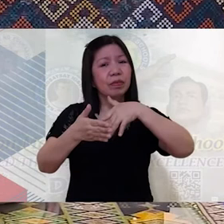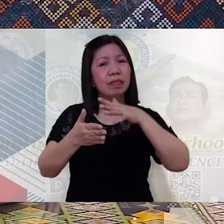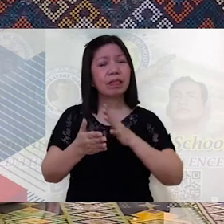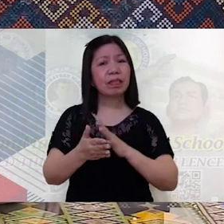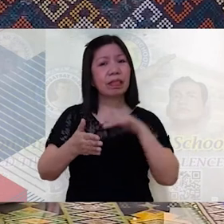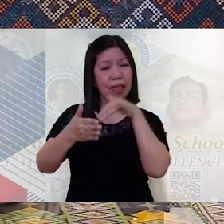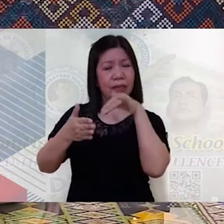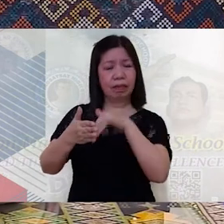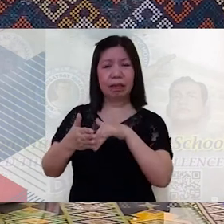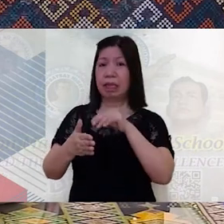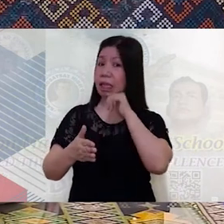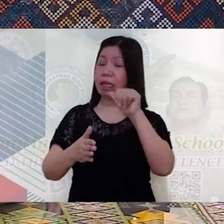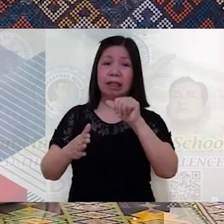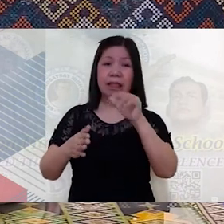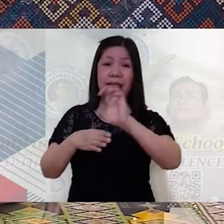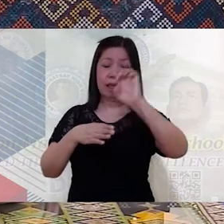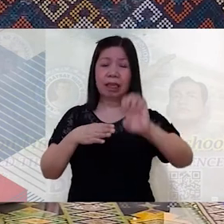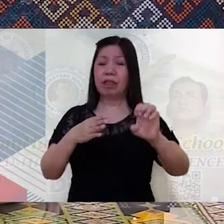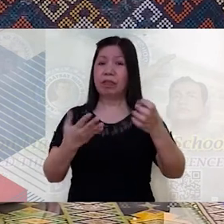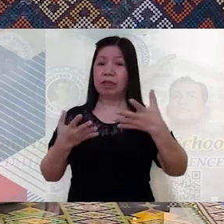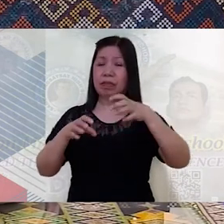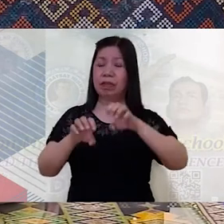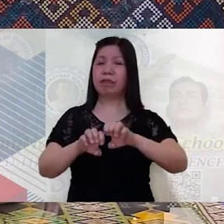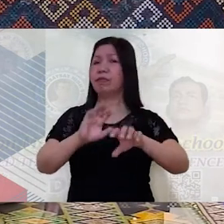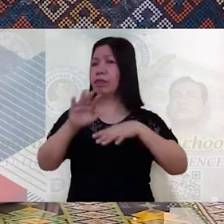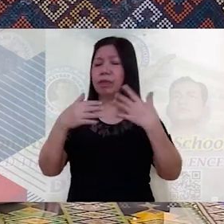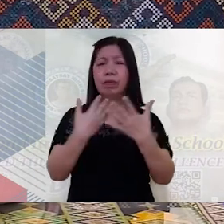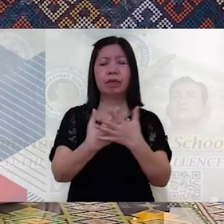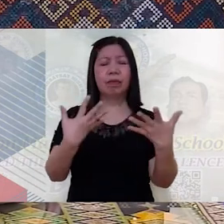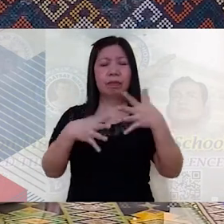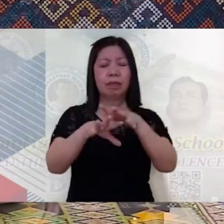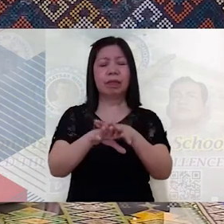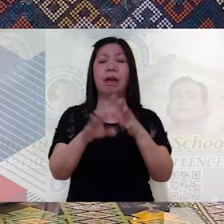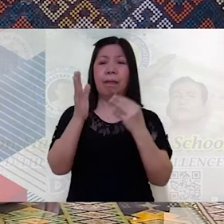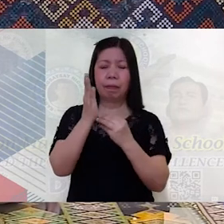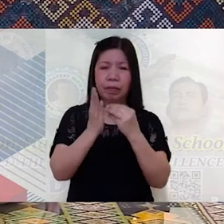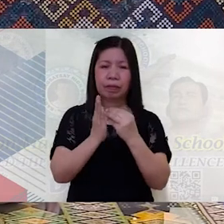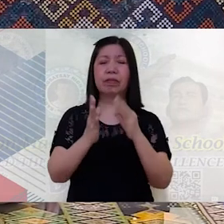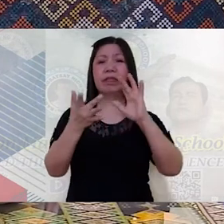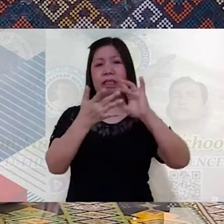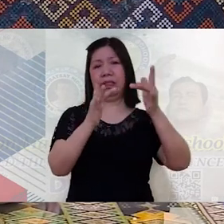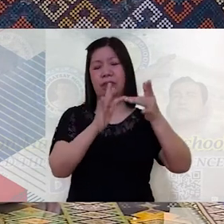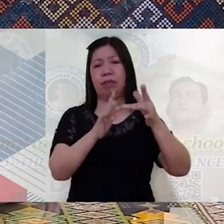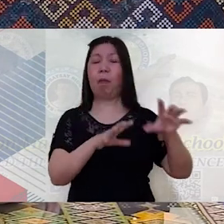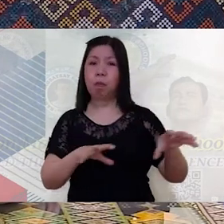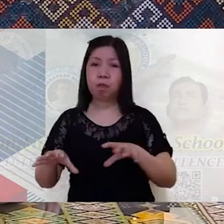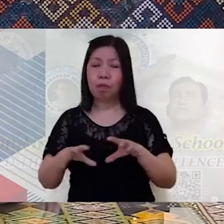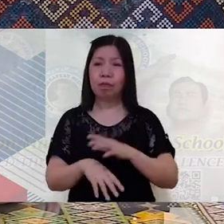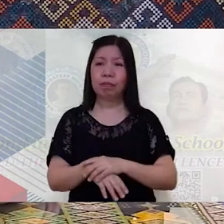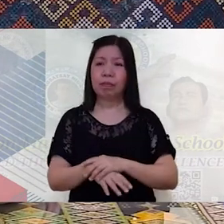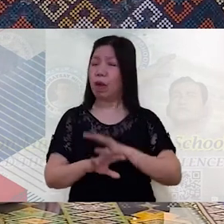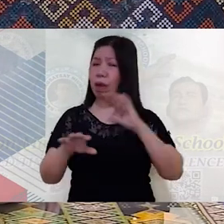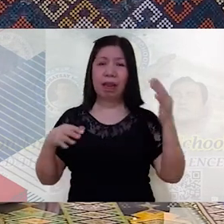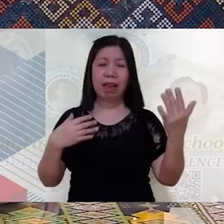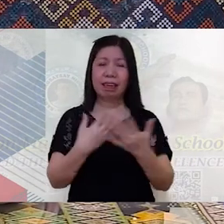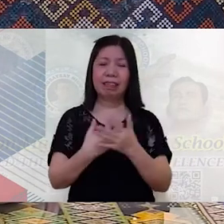the end of all our efforts with blended learning, with modules, with floods, with earthquakes,